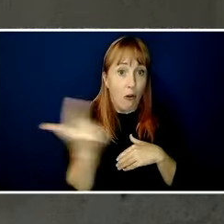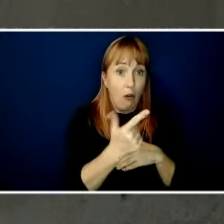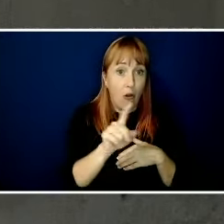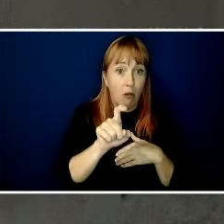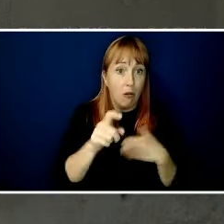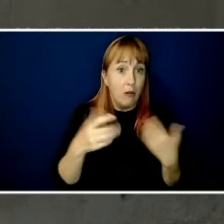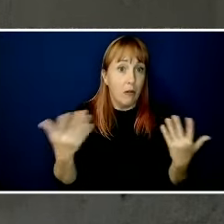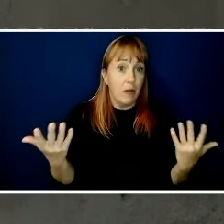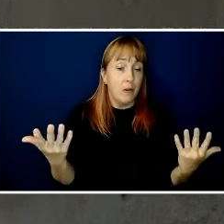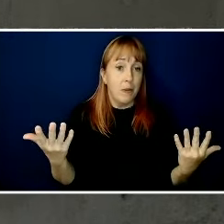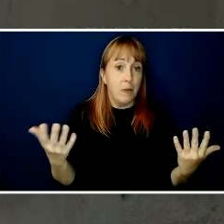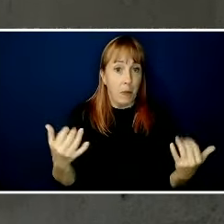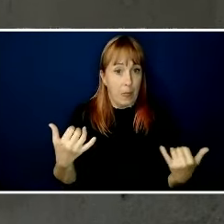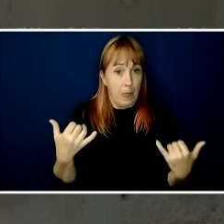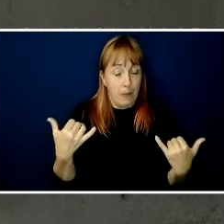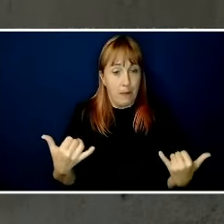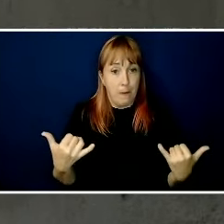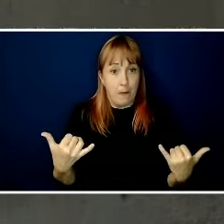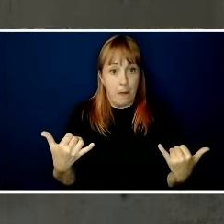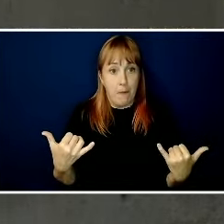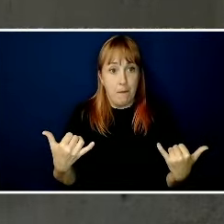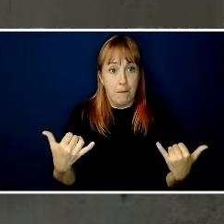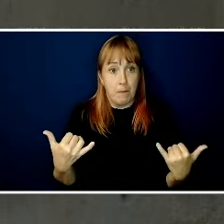reality is that